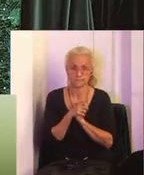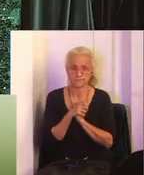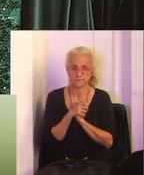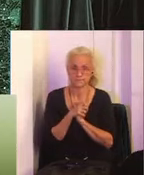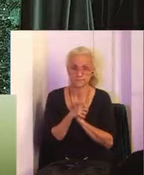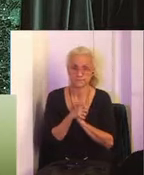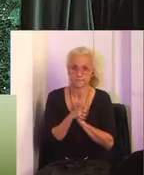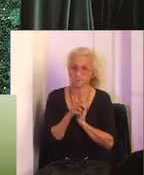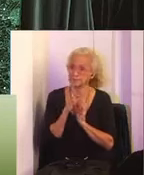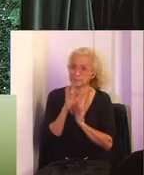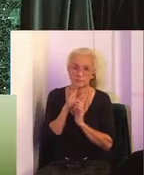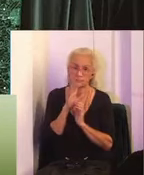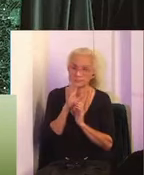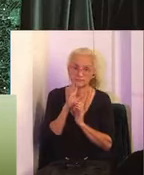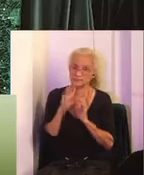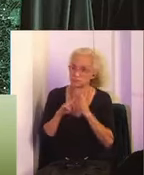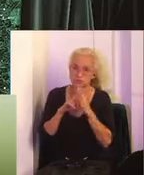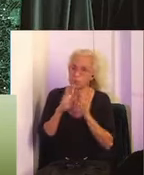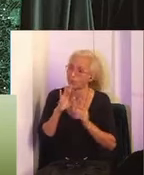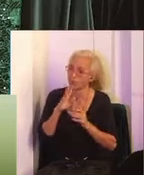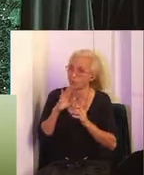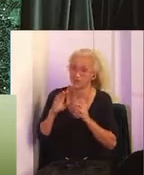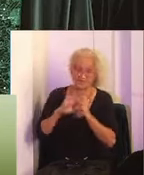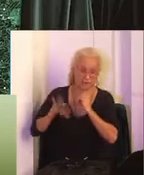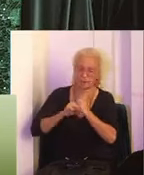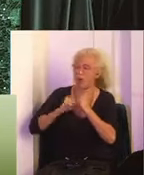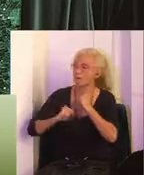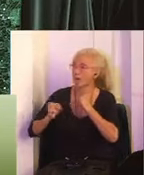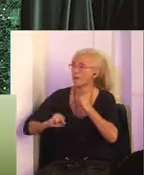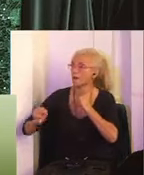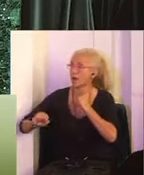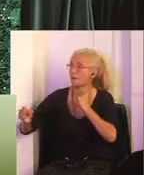I'm not even going to start on that because that's a whole long road.